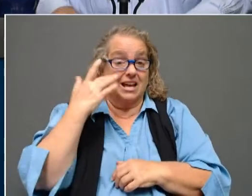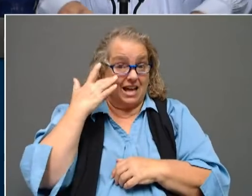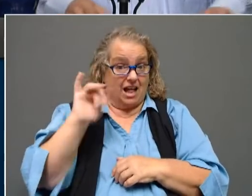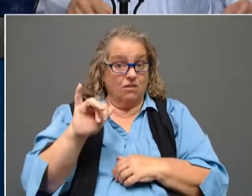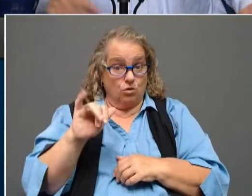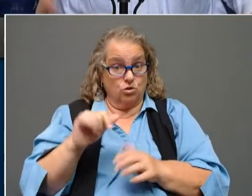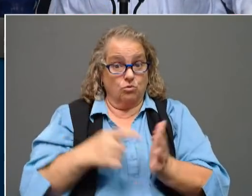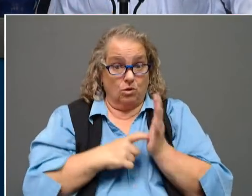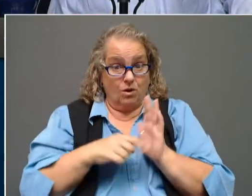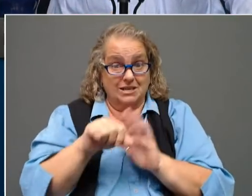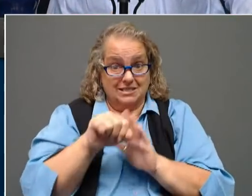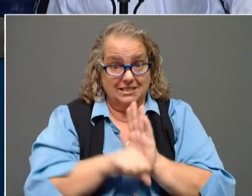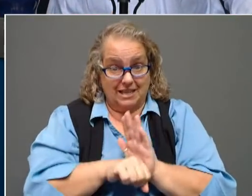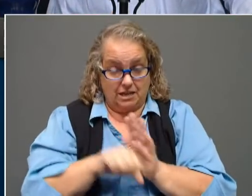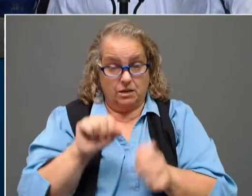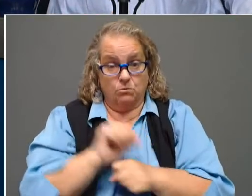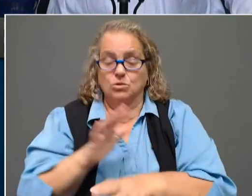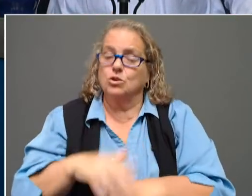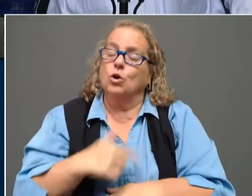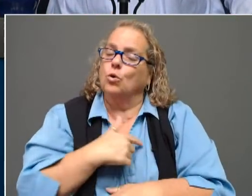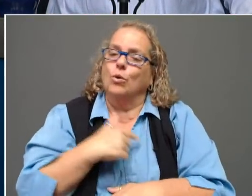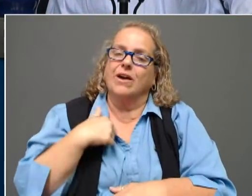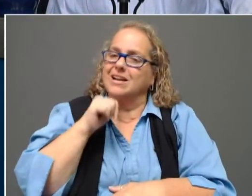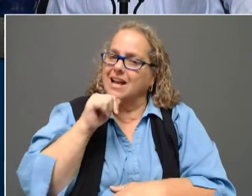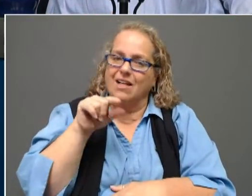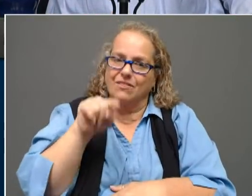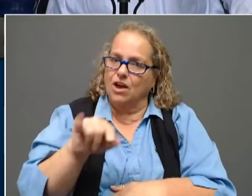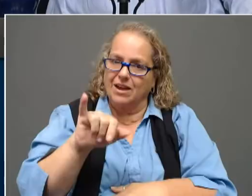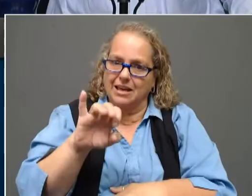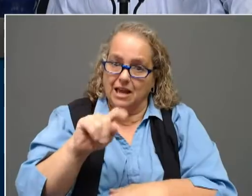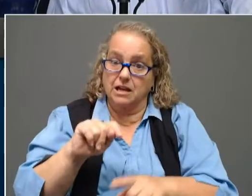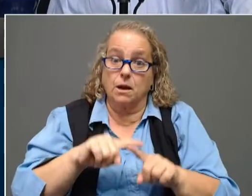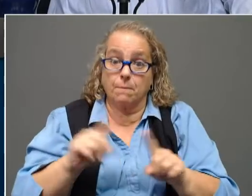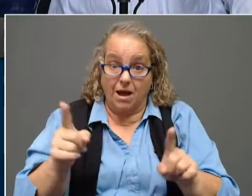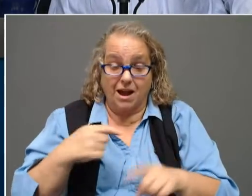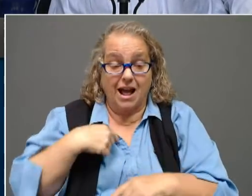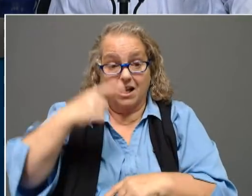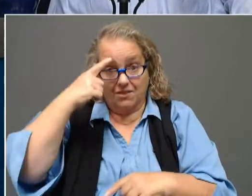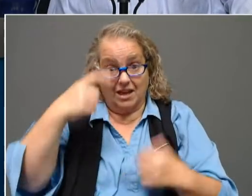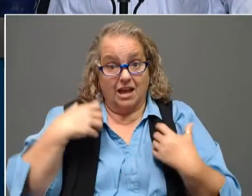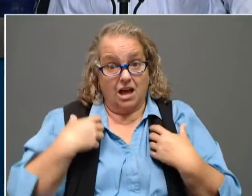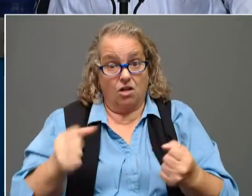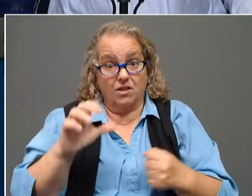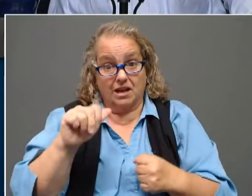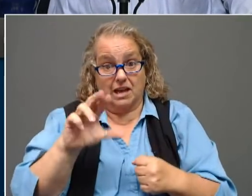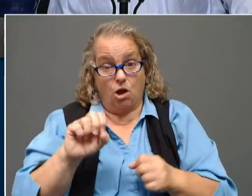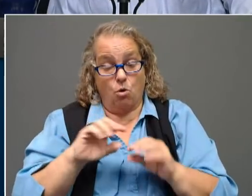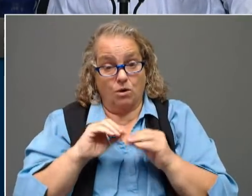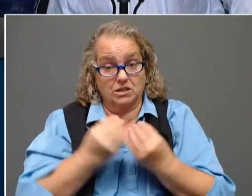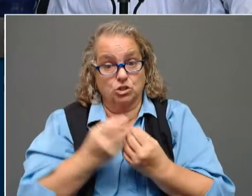not there yet. However, I think that healthcare organizations should think very strongly